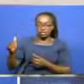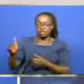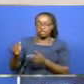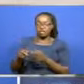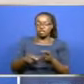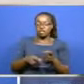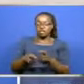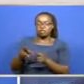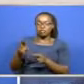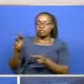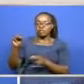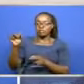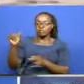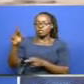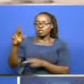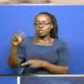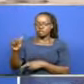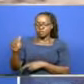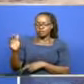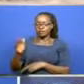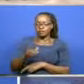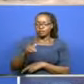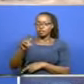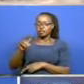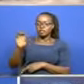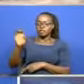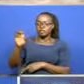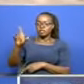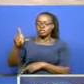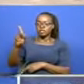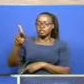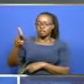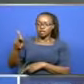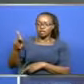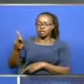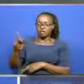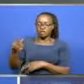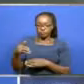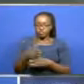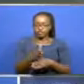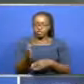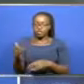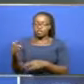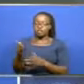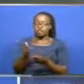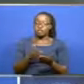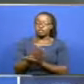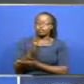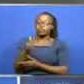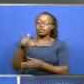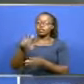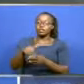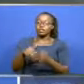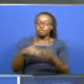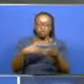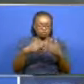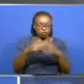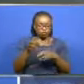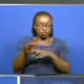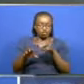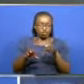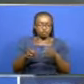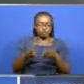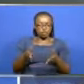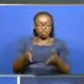Mara, River Talek, meandering through the conservancy. We're all very close to the animals here. And